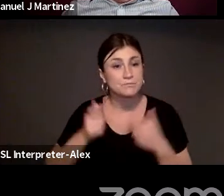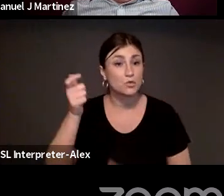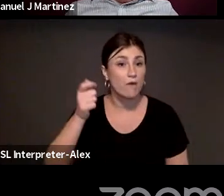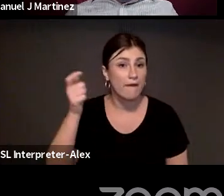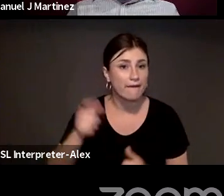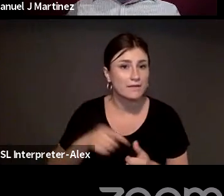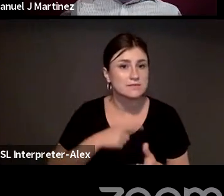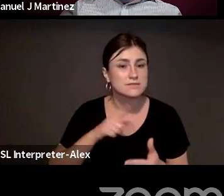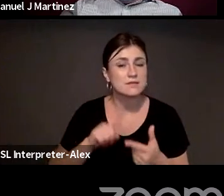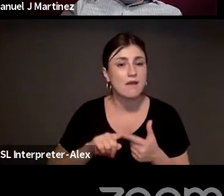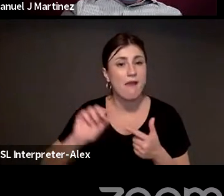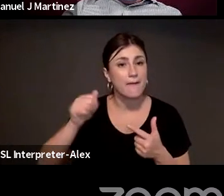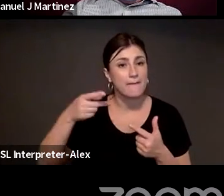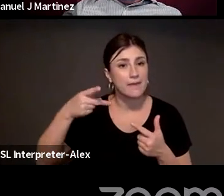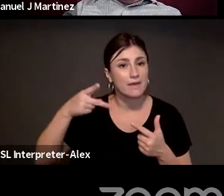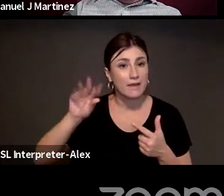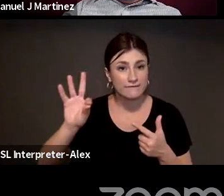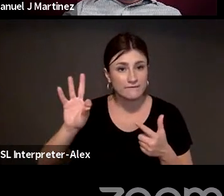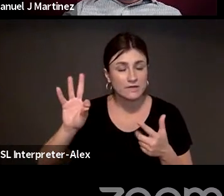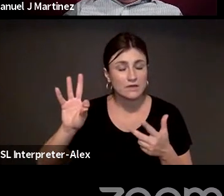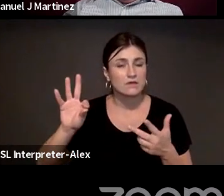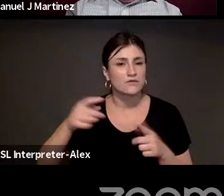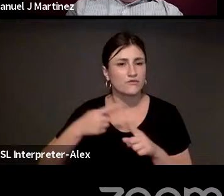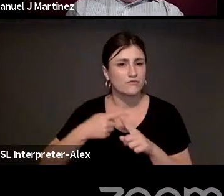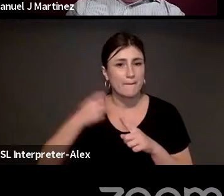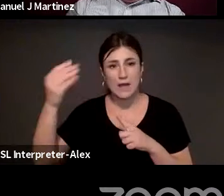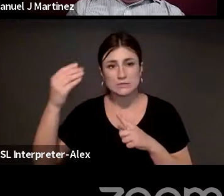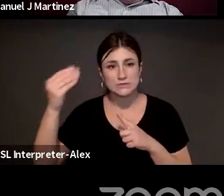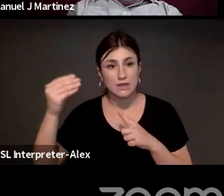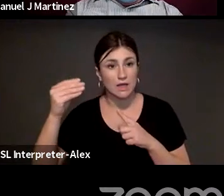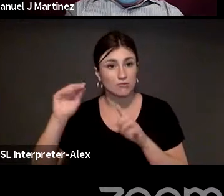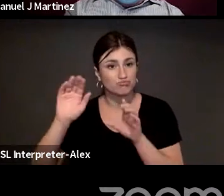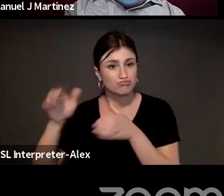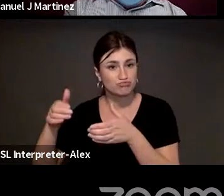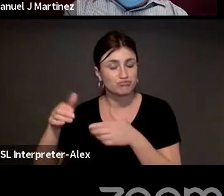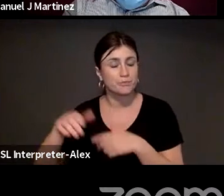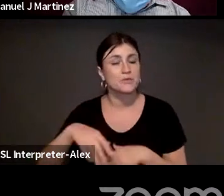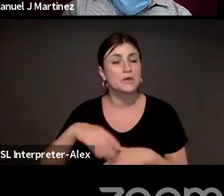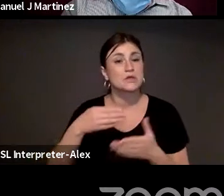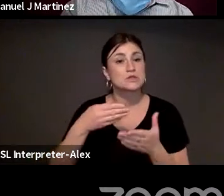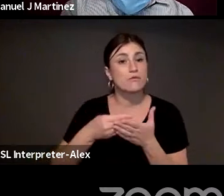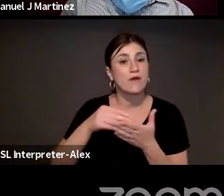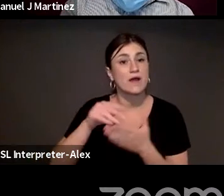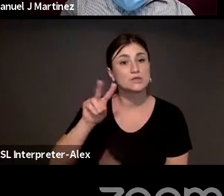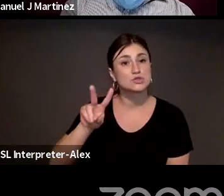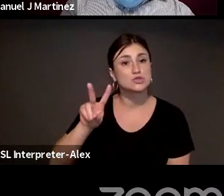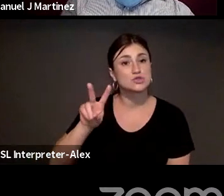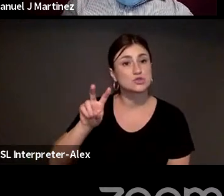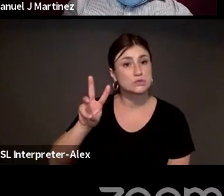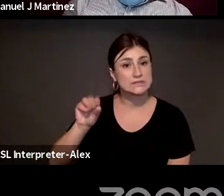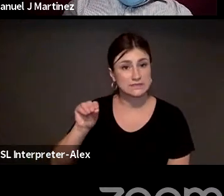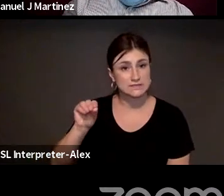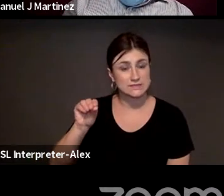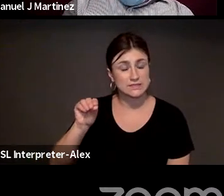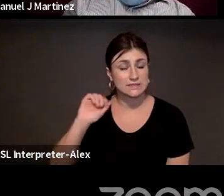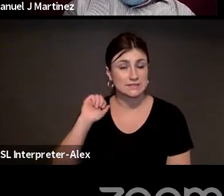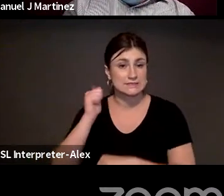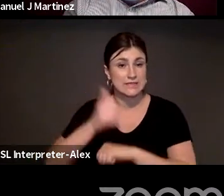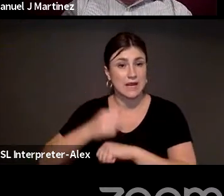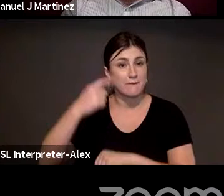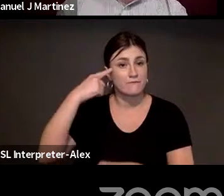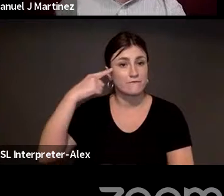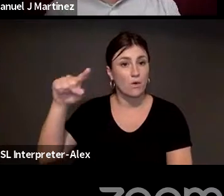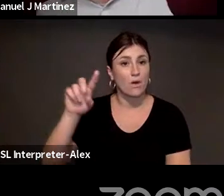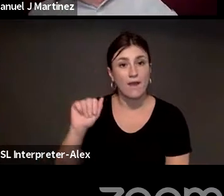LEPF that we receive from outside entities. So on fund 260 is the new fund that is set up for the ARP